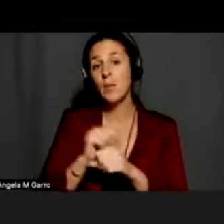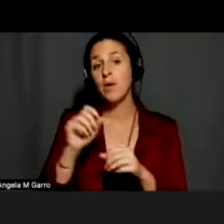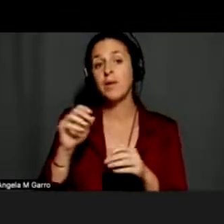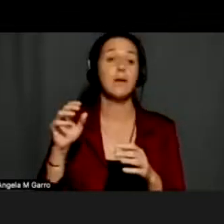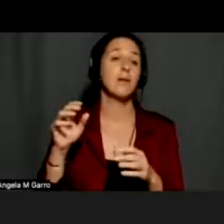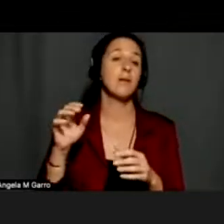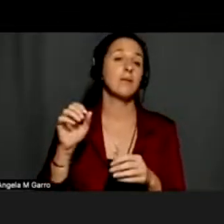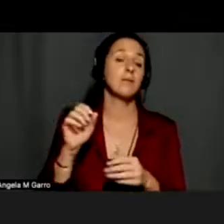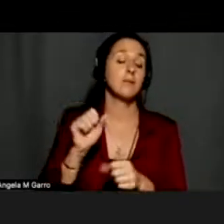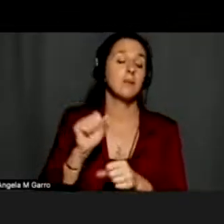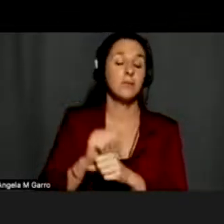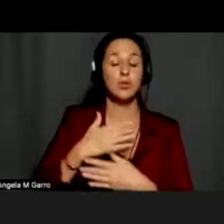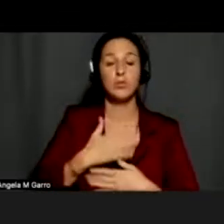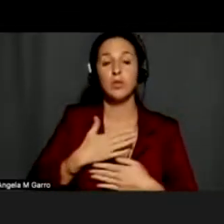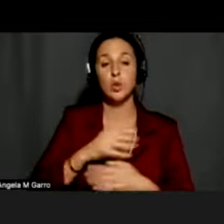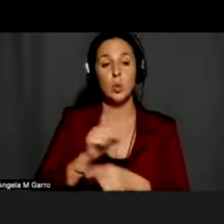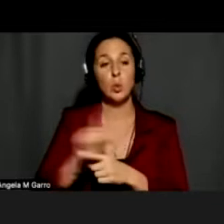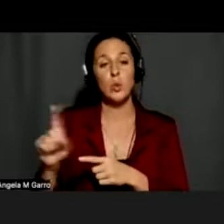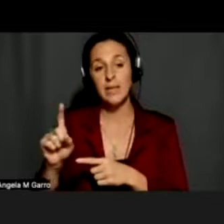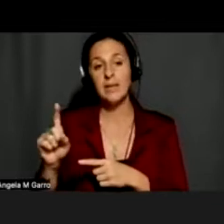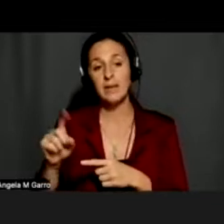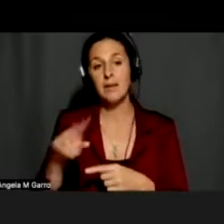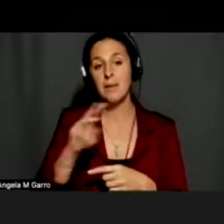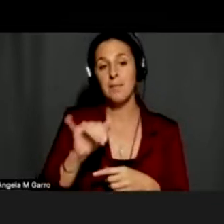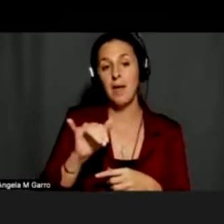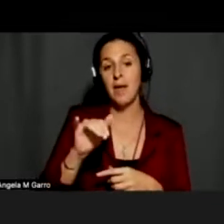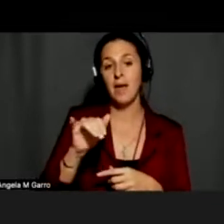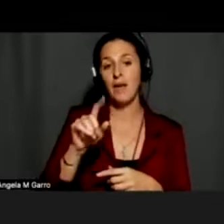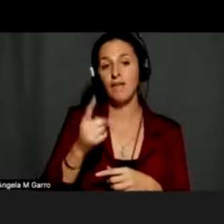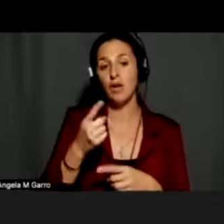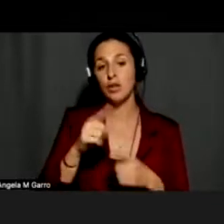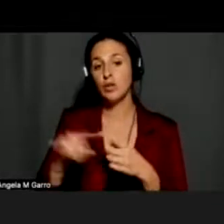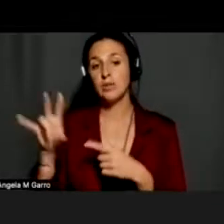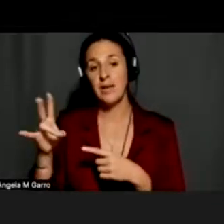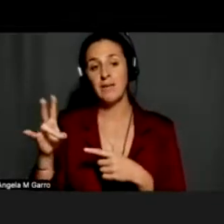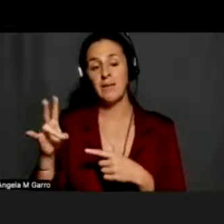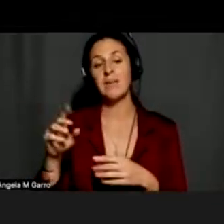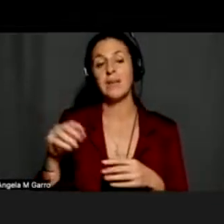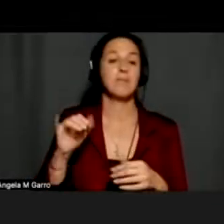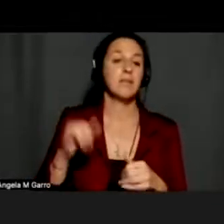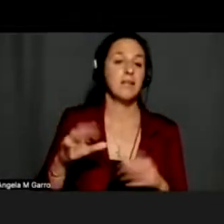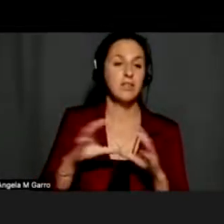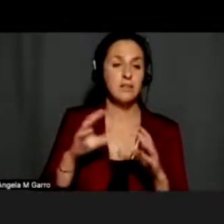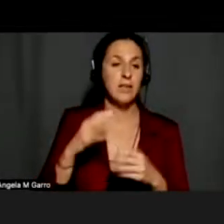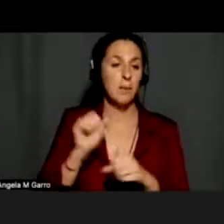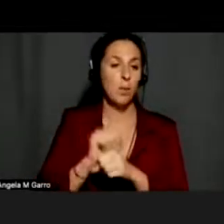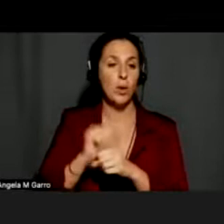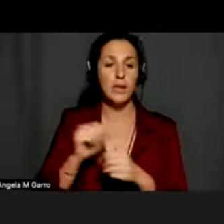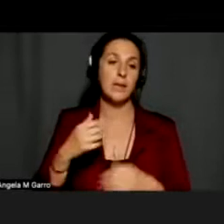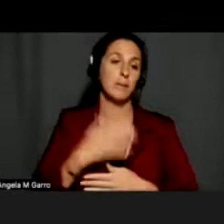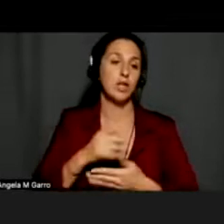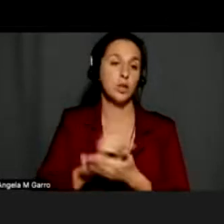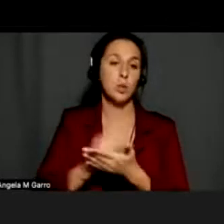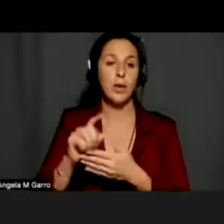Teacher. So May 1st through the 7th is Certificate Employee Appreciation Week, and May 11th is the Day of the